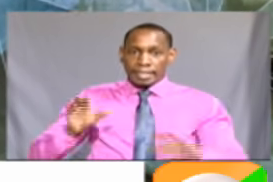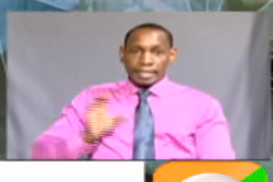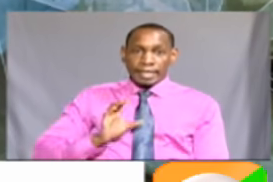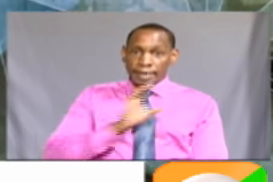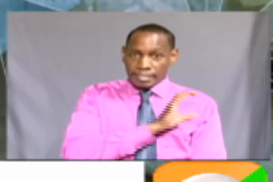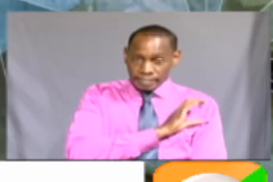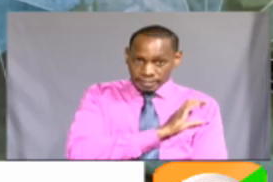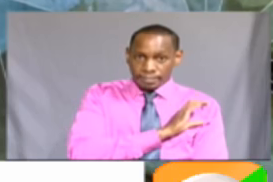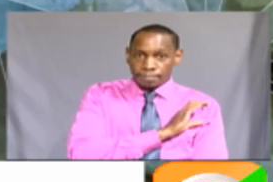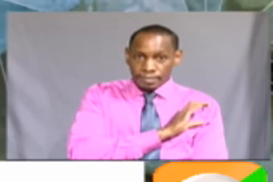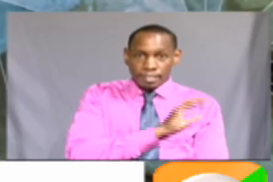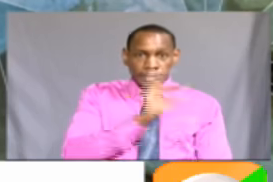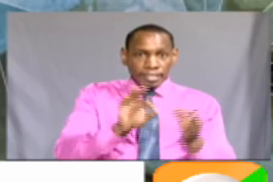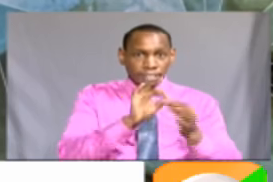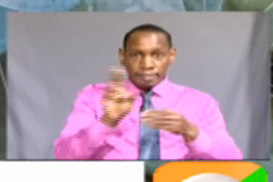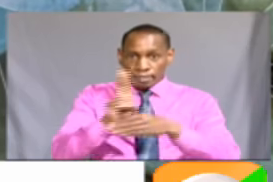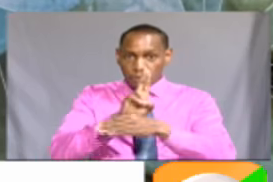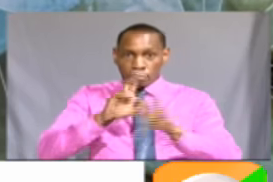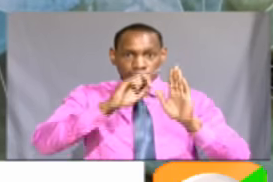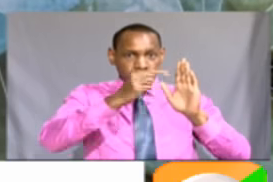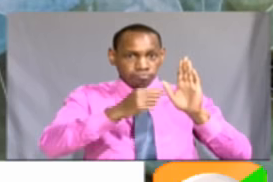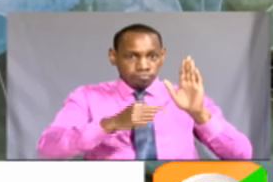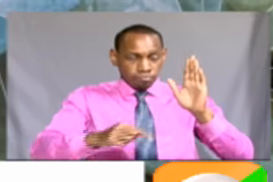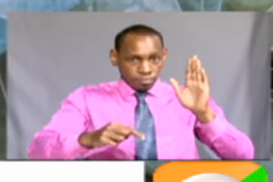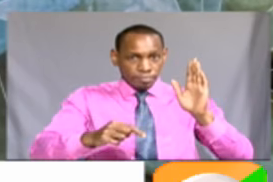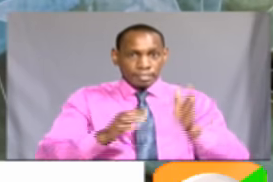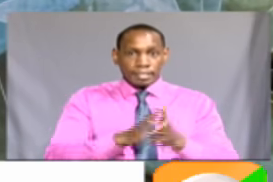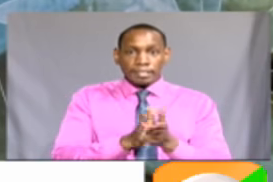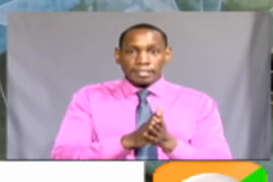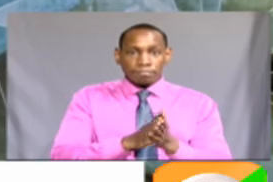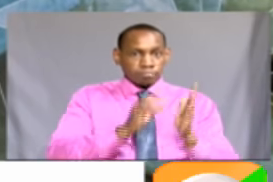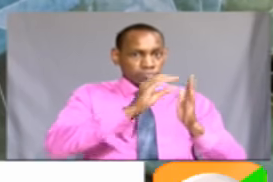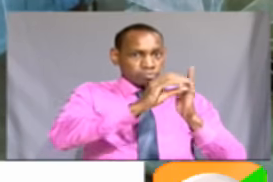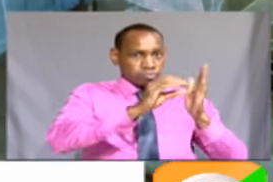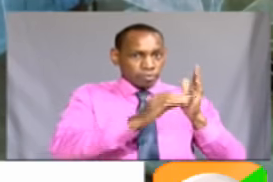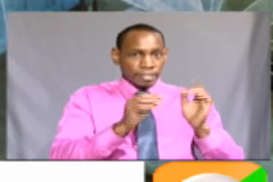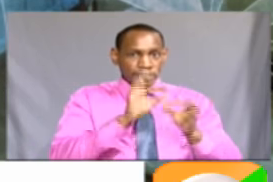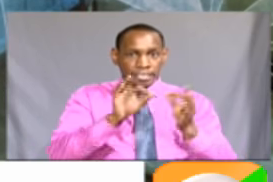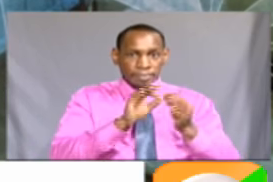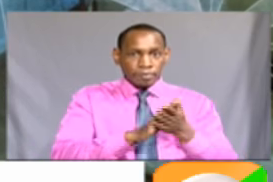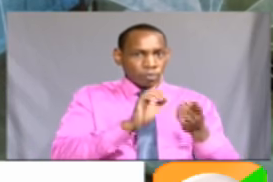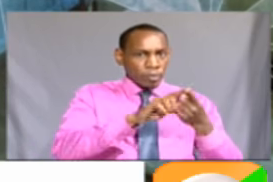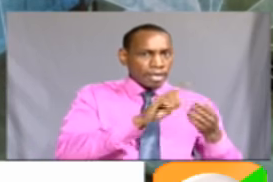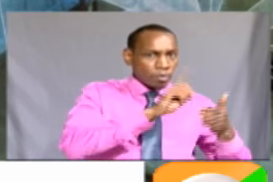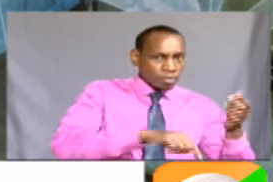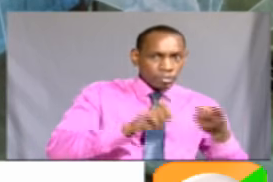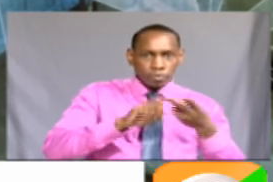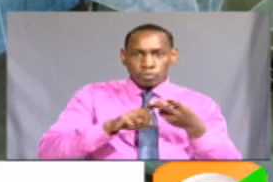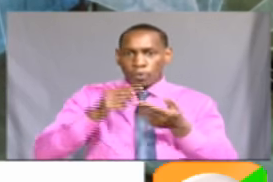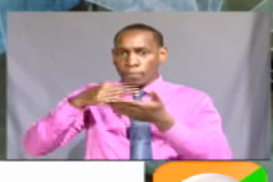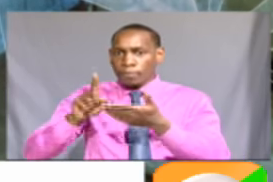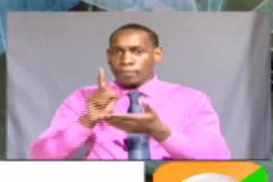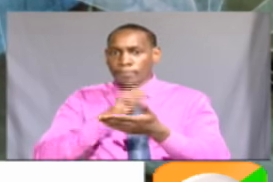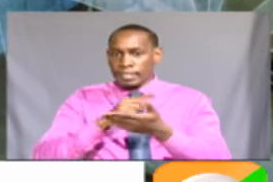And there's some specific expenditures there, and the columns are specific. Number one, description. Number two, initially